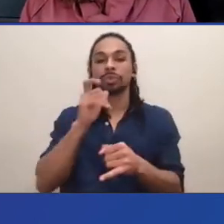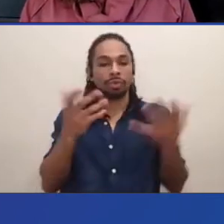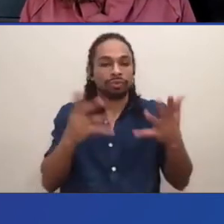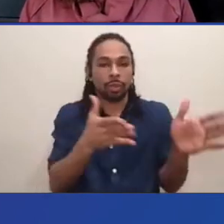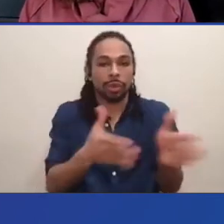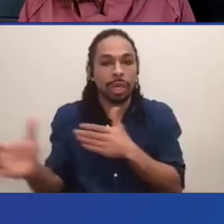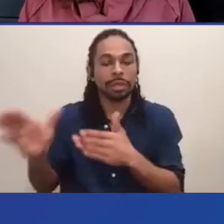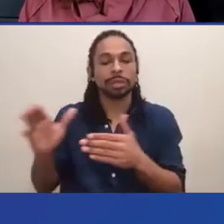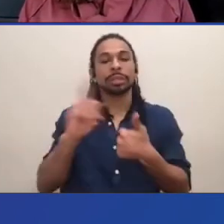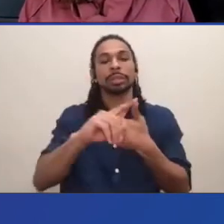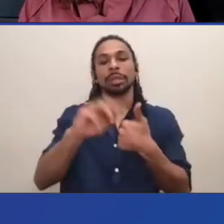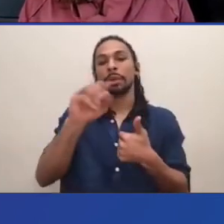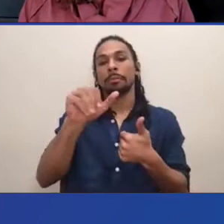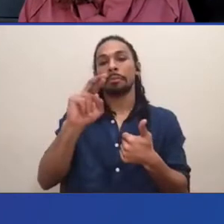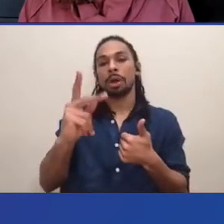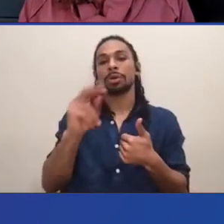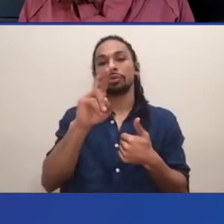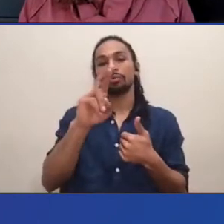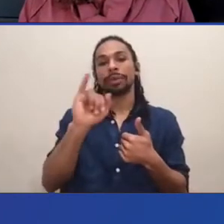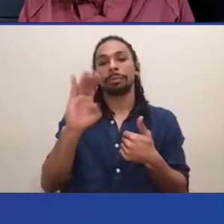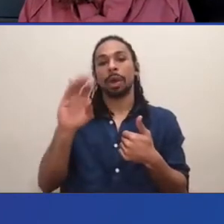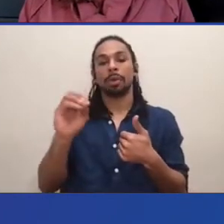Rebo, the guitarist, who's